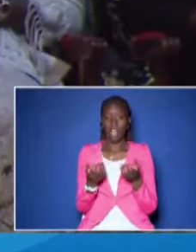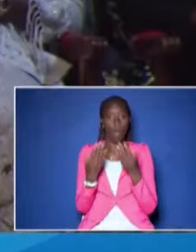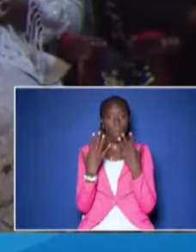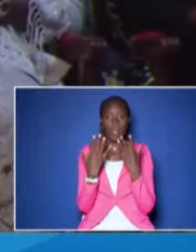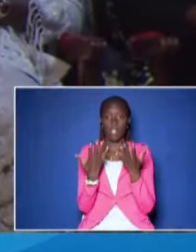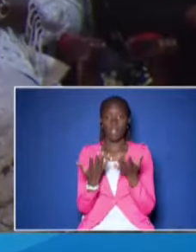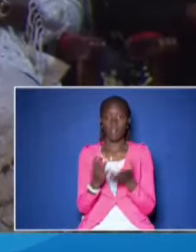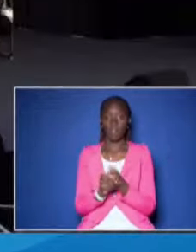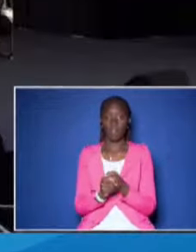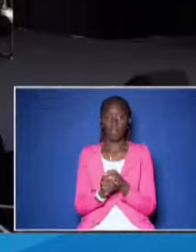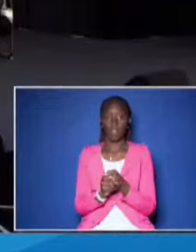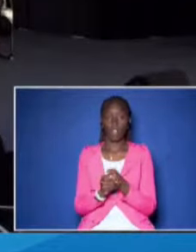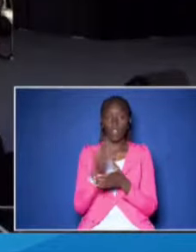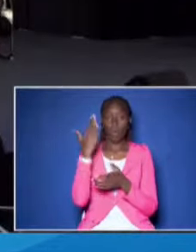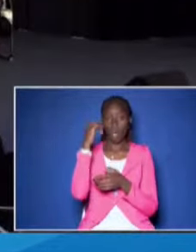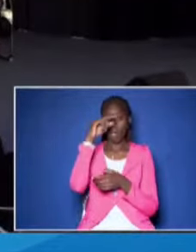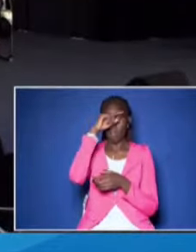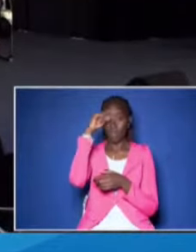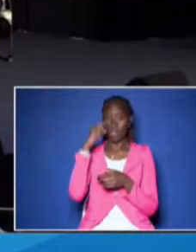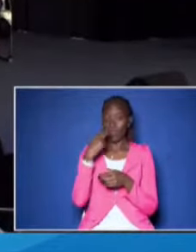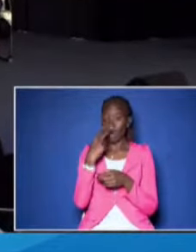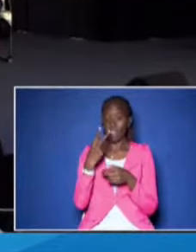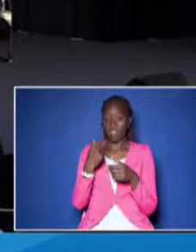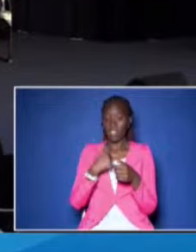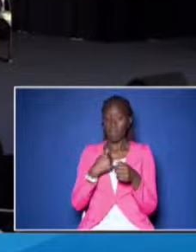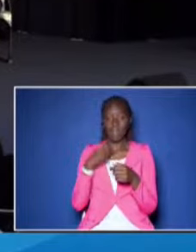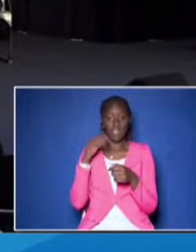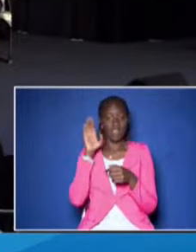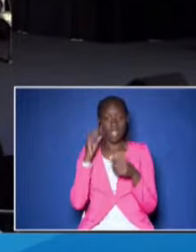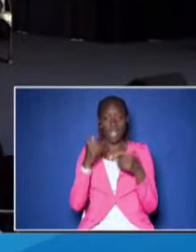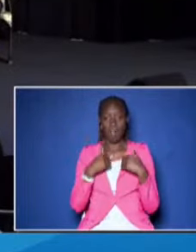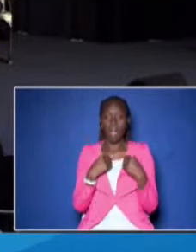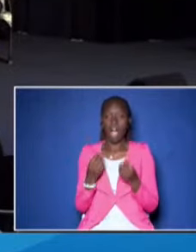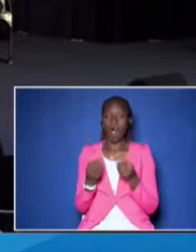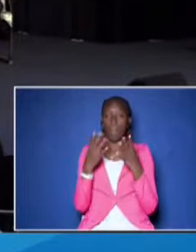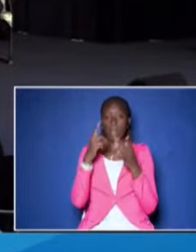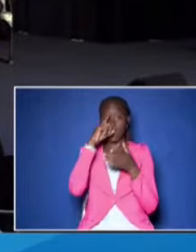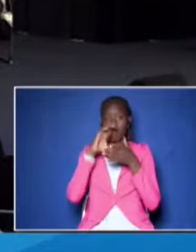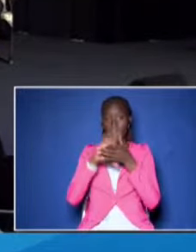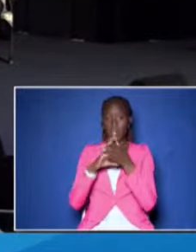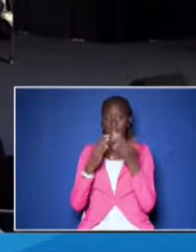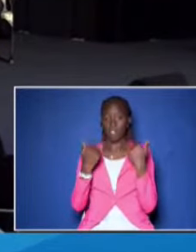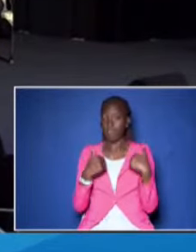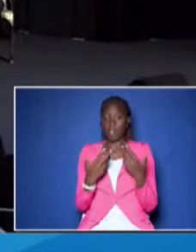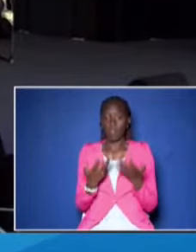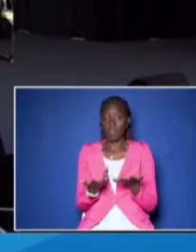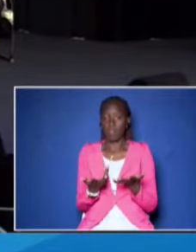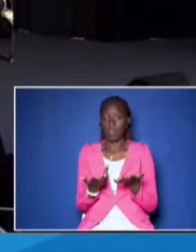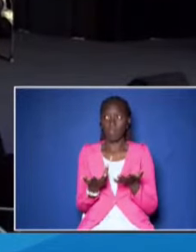good because you can see me and hear me now how many believe in